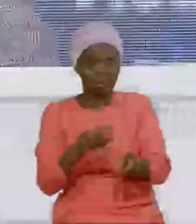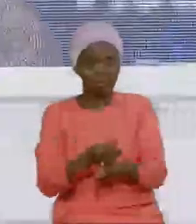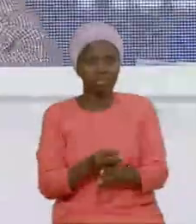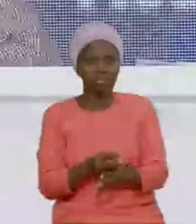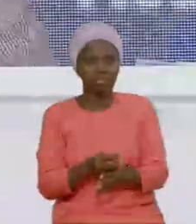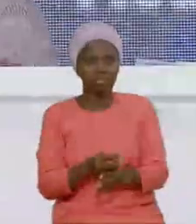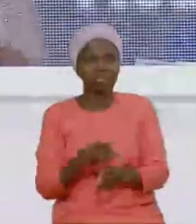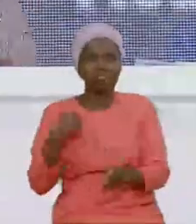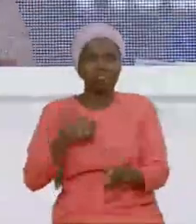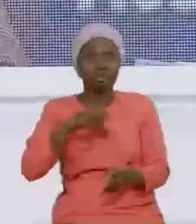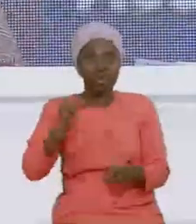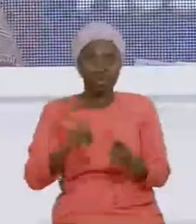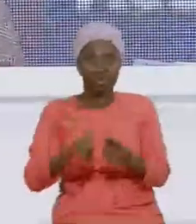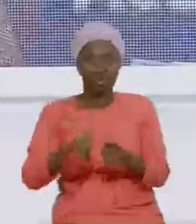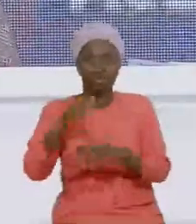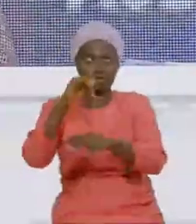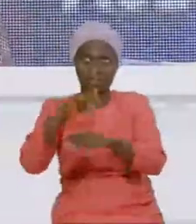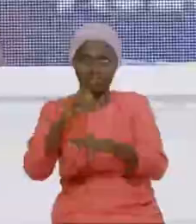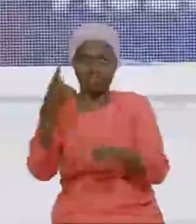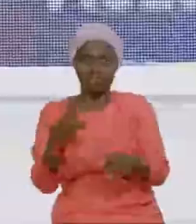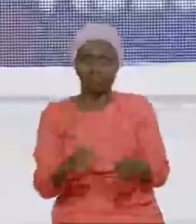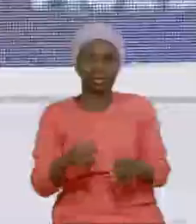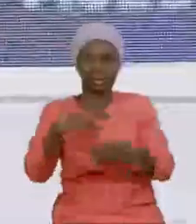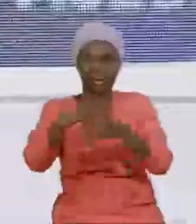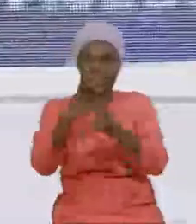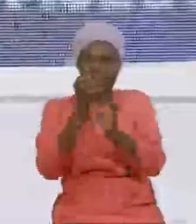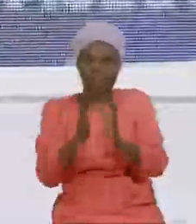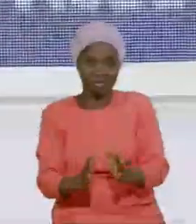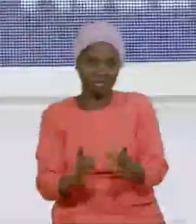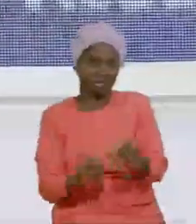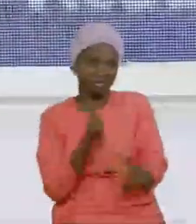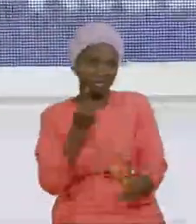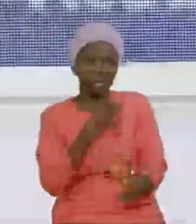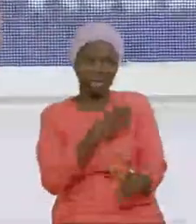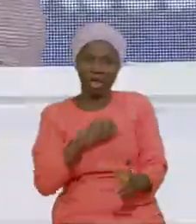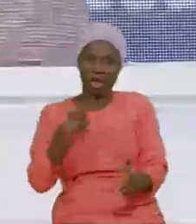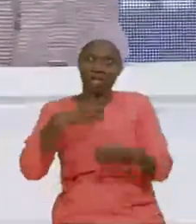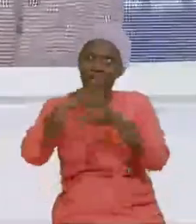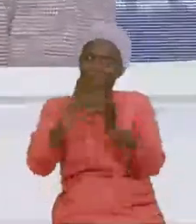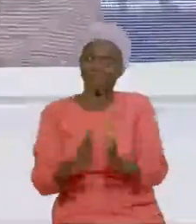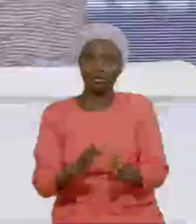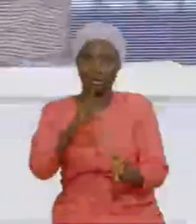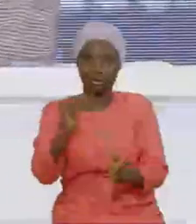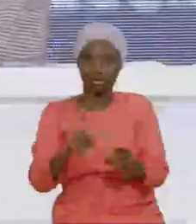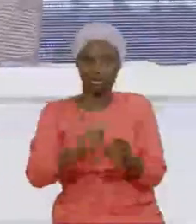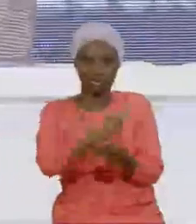touch the Creator first. And the Creator needs to transform us first.